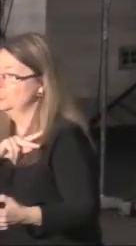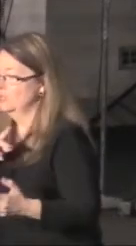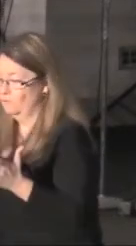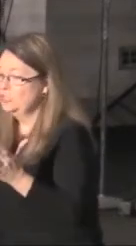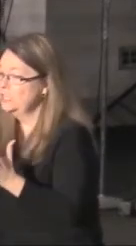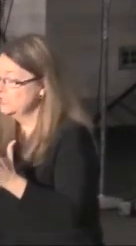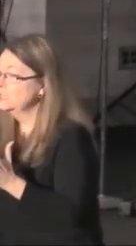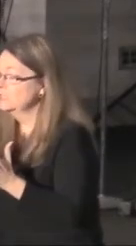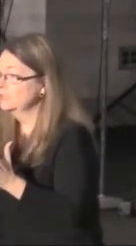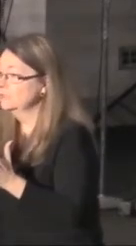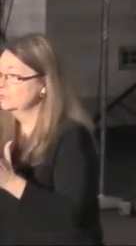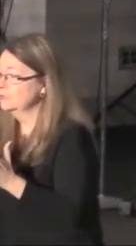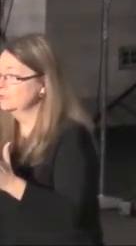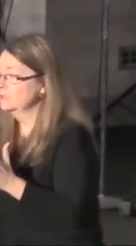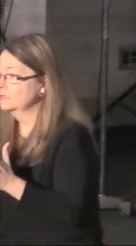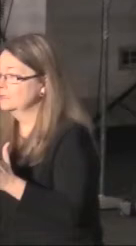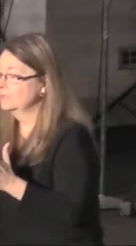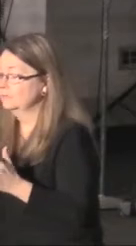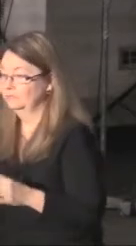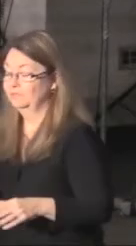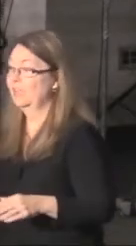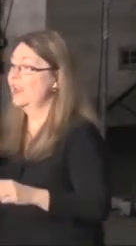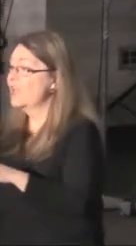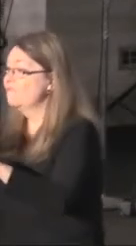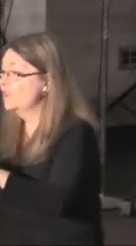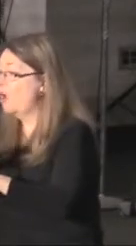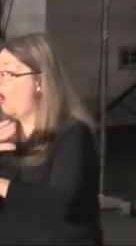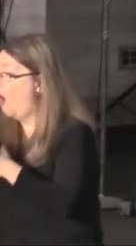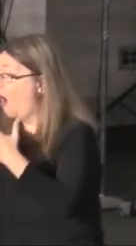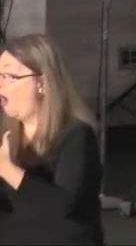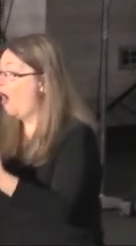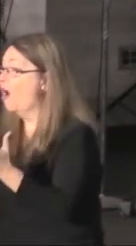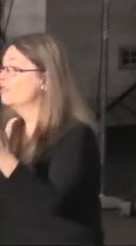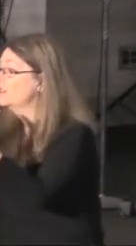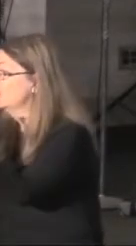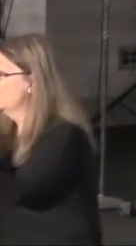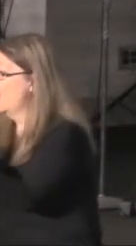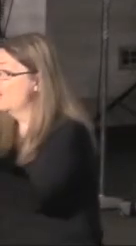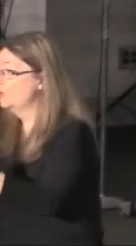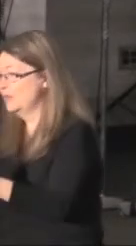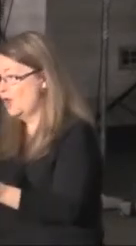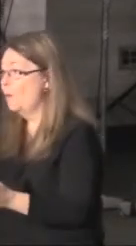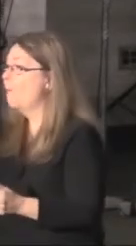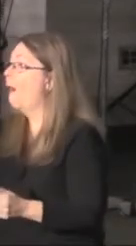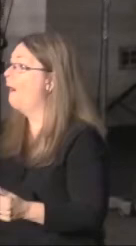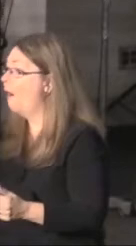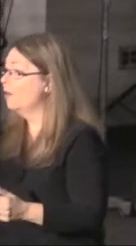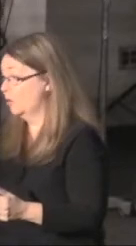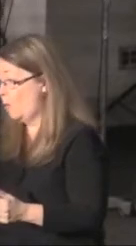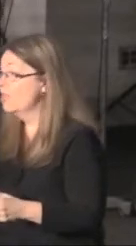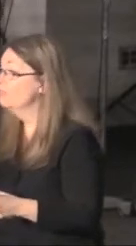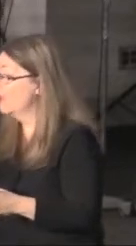I take this to mean, and other commentators do, is that has actually affected the entire city. Everybody knows who Paul is and why he's in